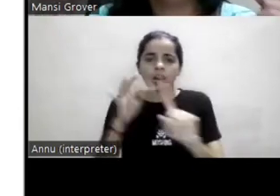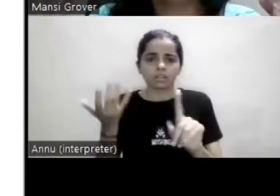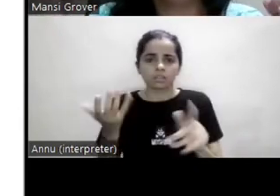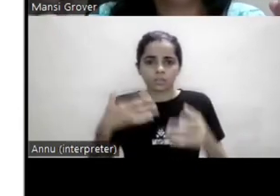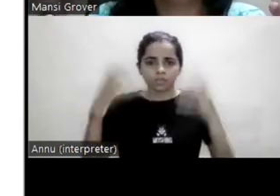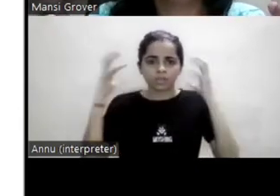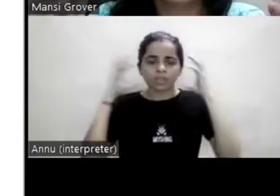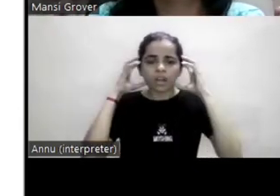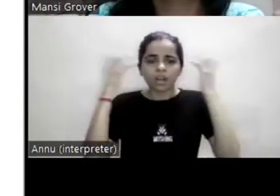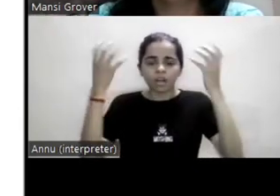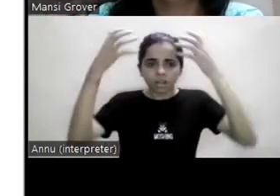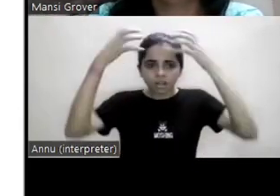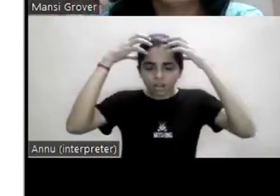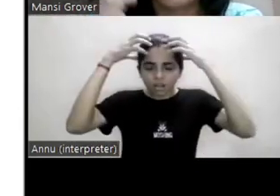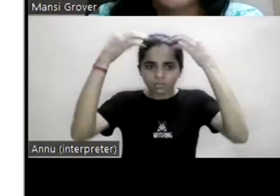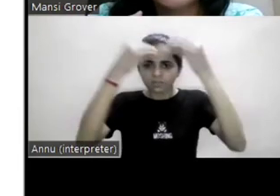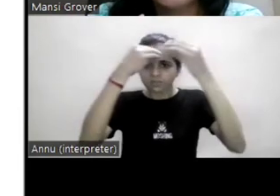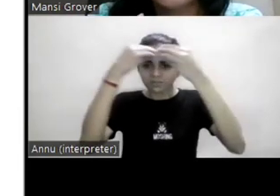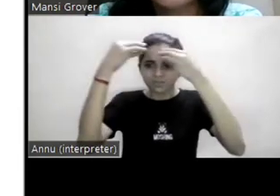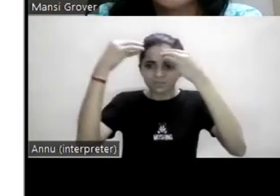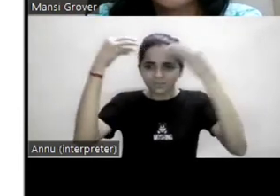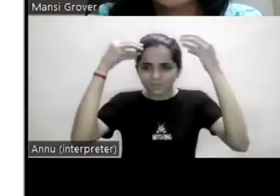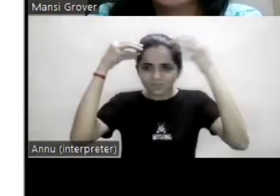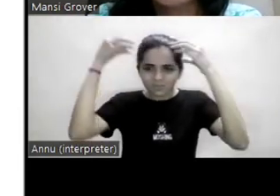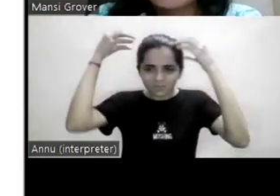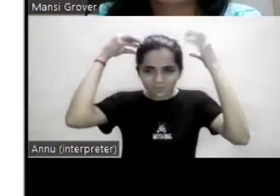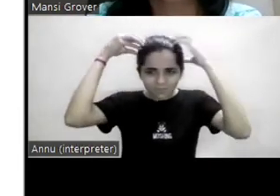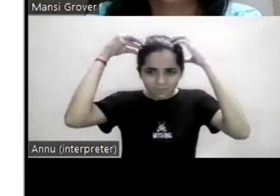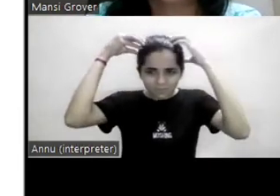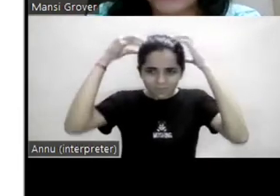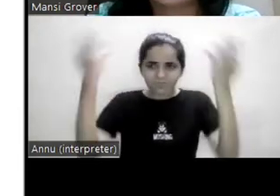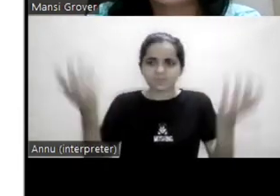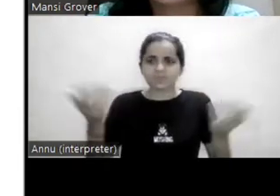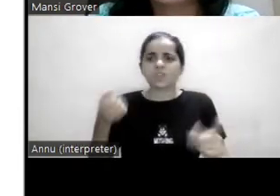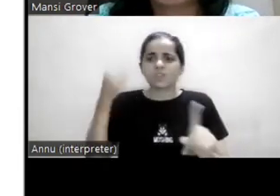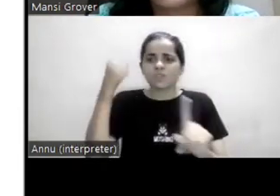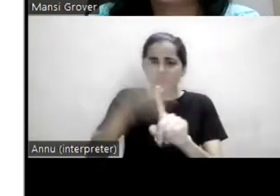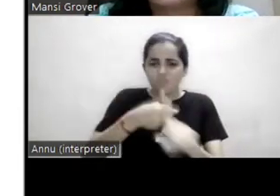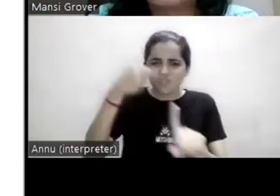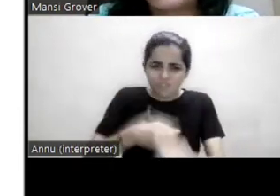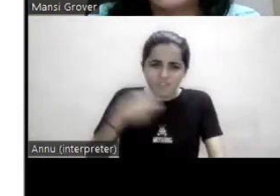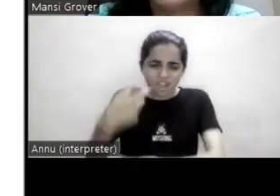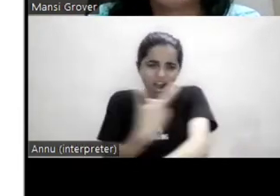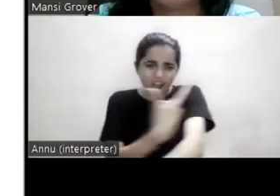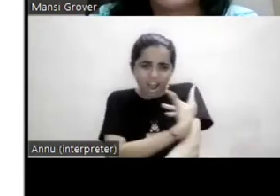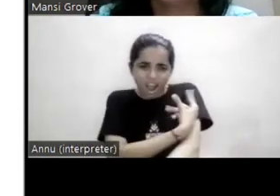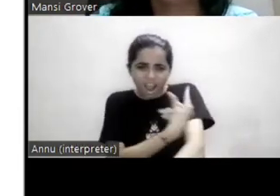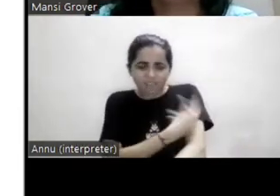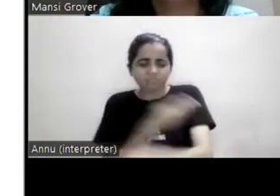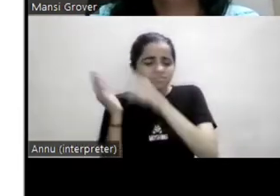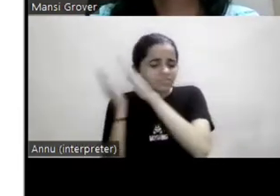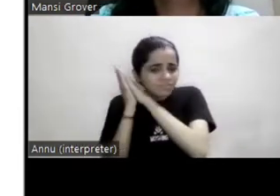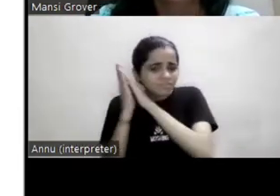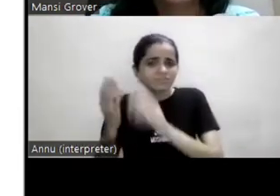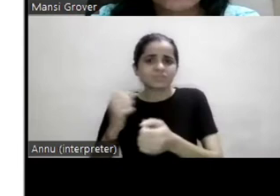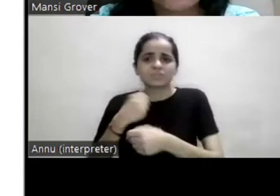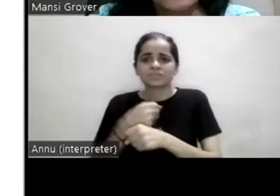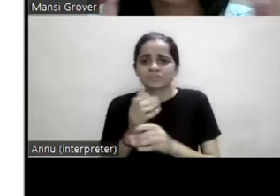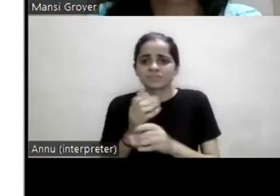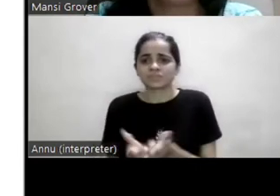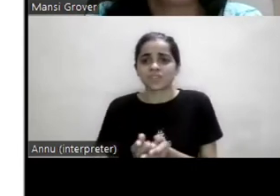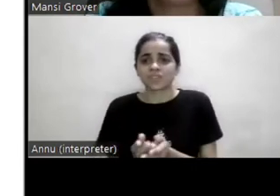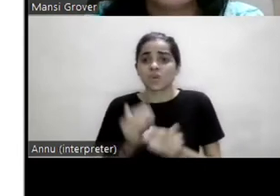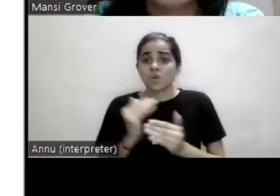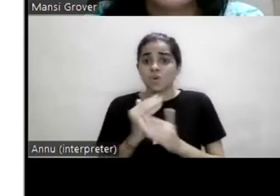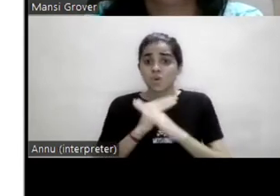head, or maybe, you know, they are given forceful injections to make them sleep and, you know, to